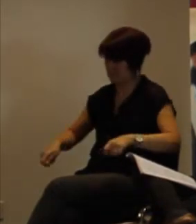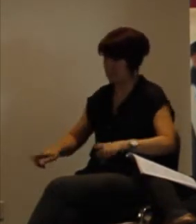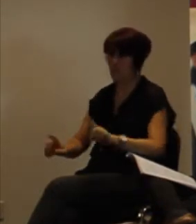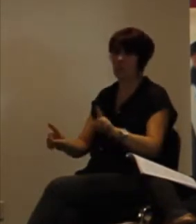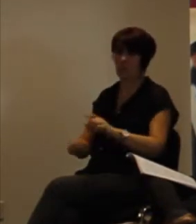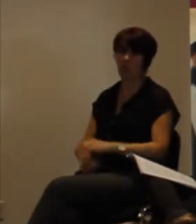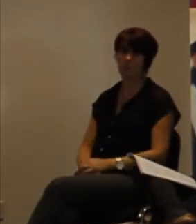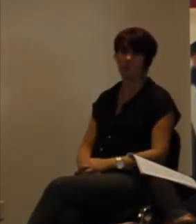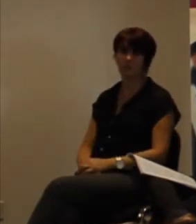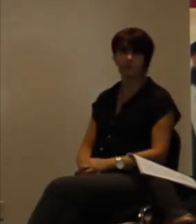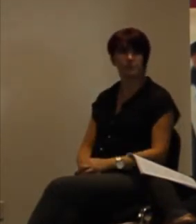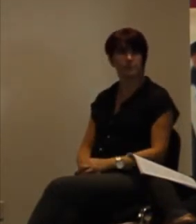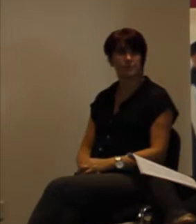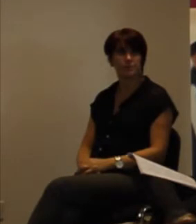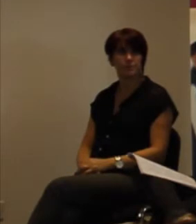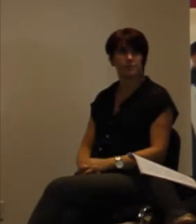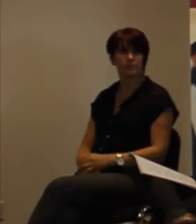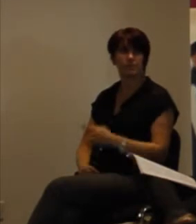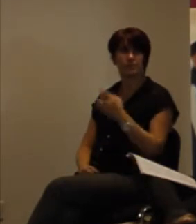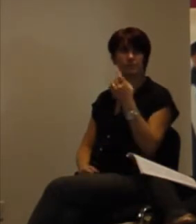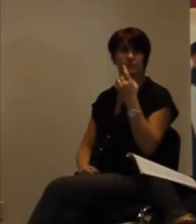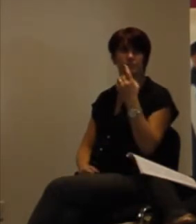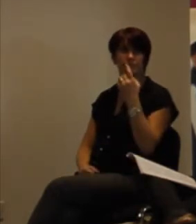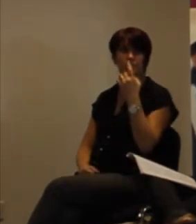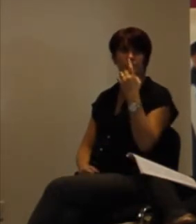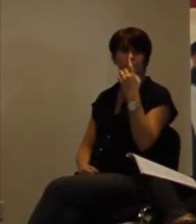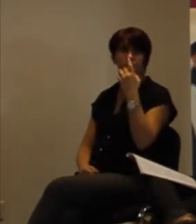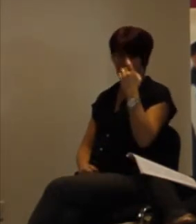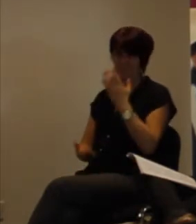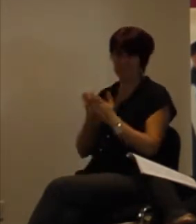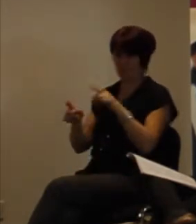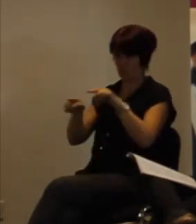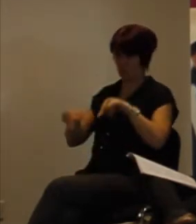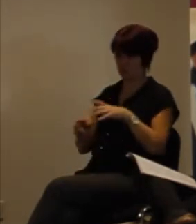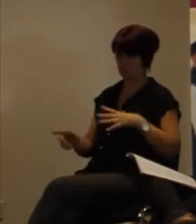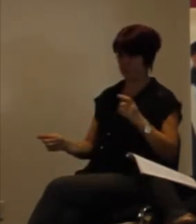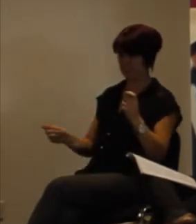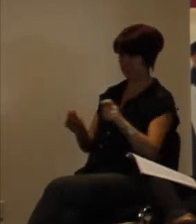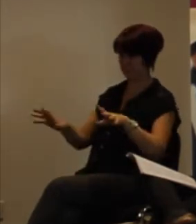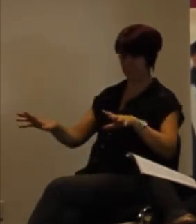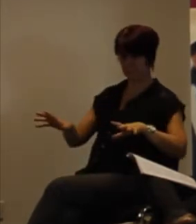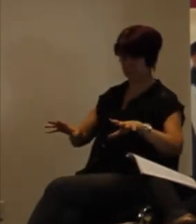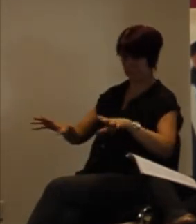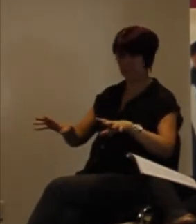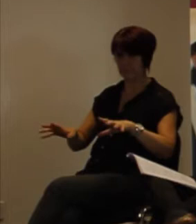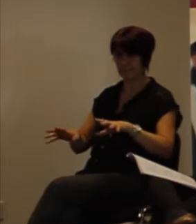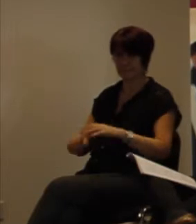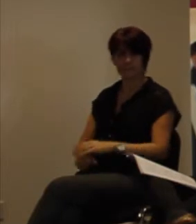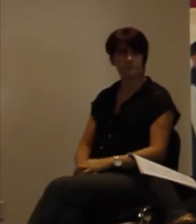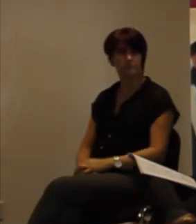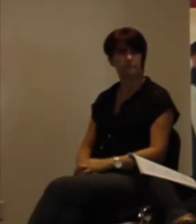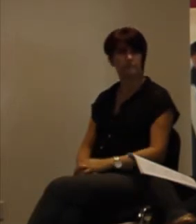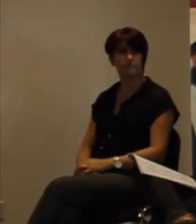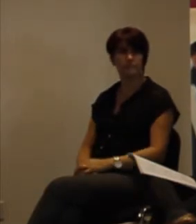the organisation of the room. Now, that may be stretching into other adjustments, but we could consider the organisation of our assessment room.